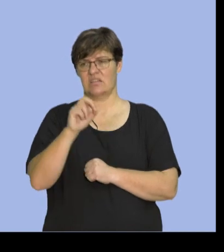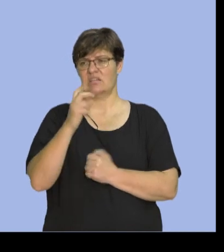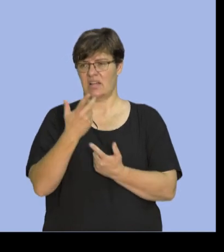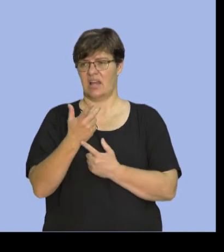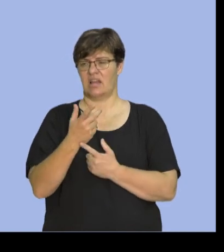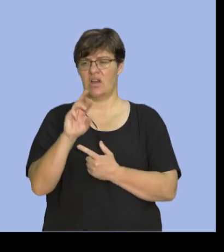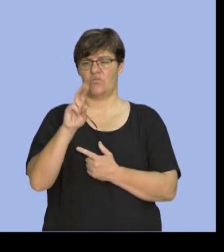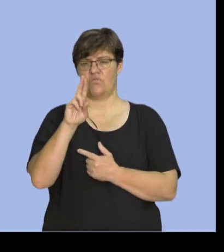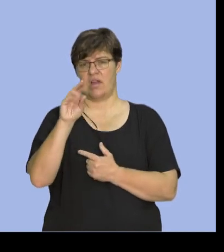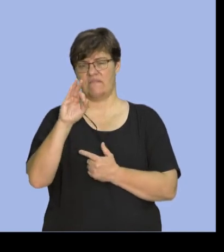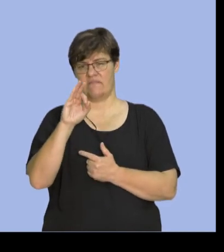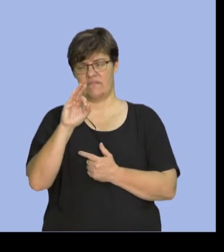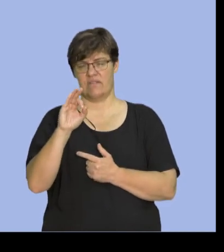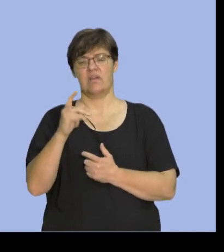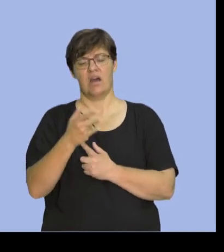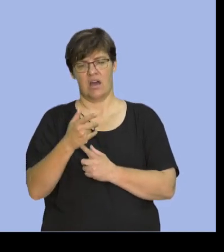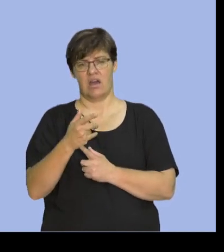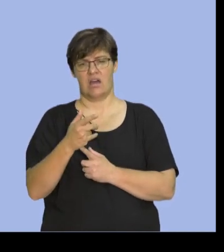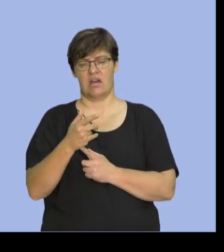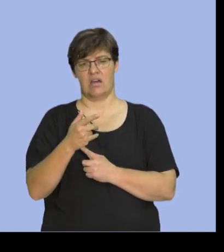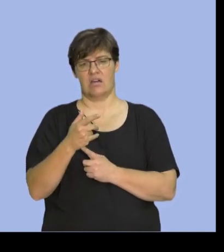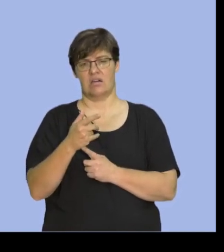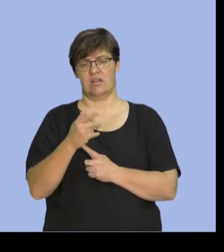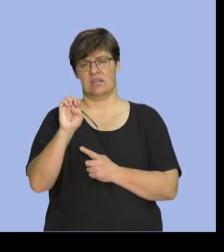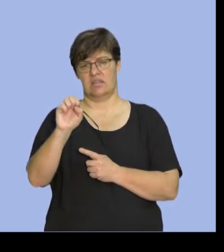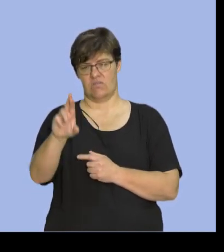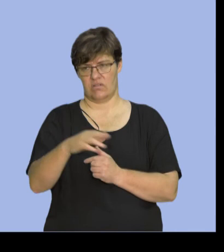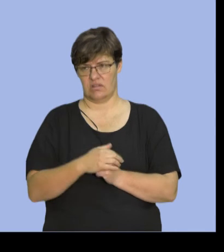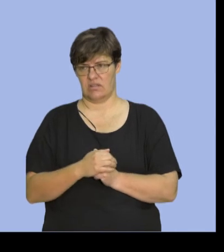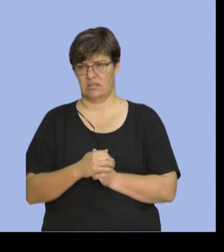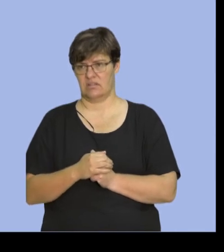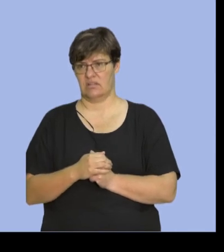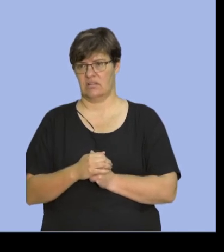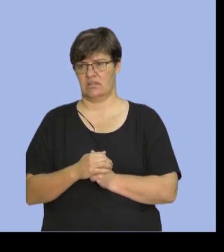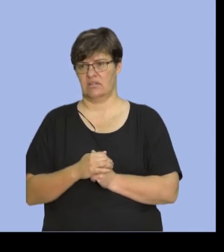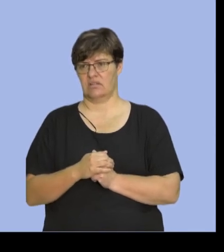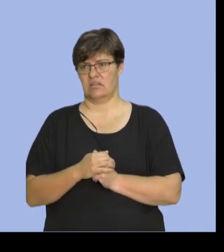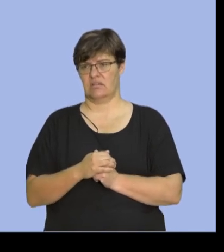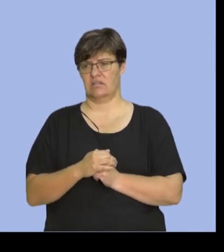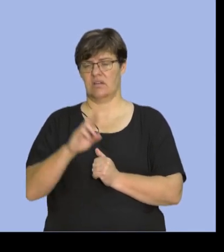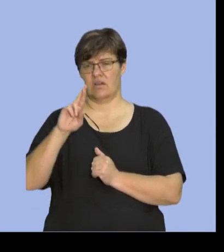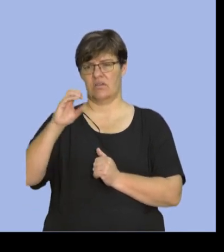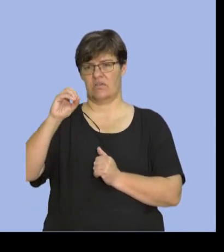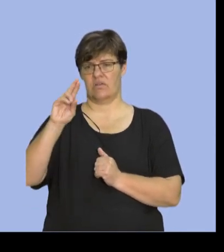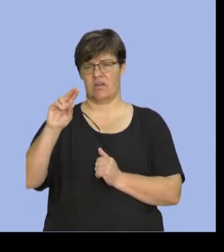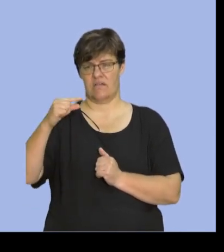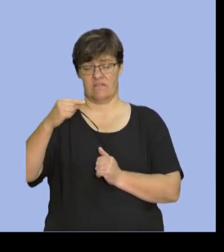But again, these are dotted with ribosomes, so that's the rough endoplasmic reticulum.